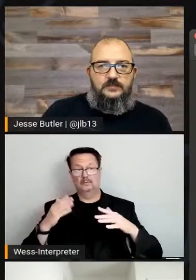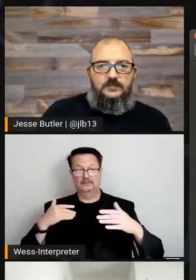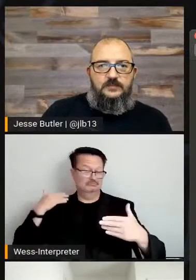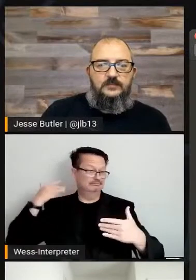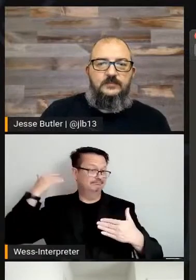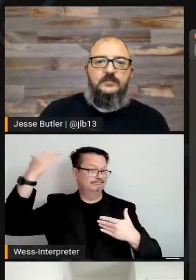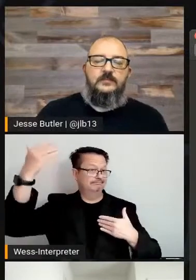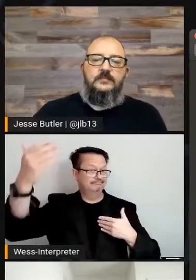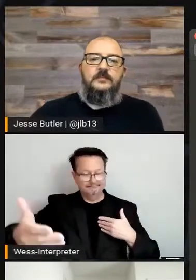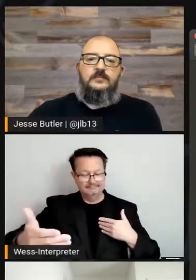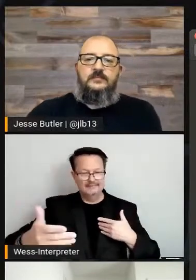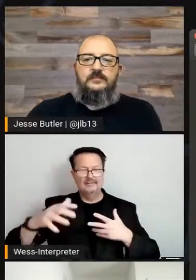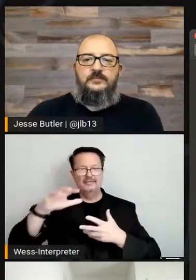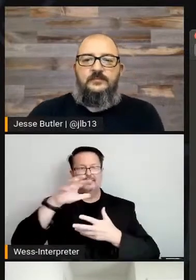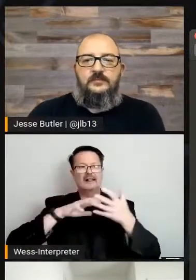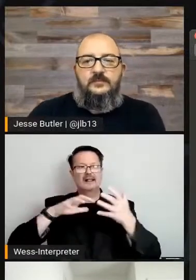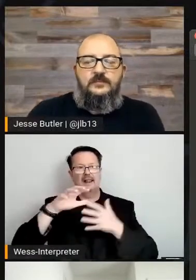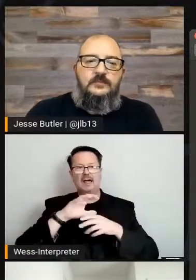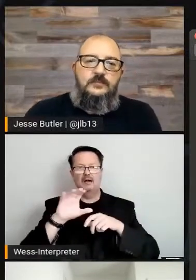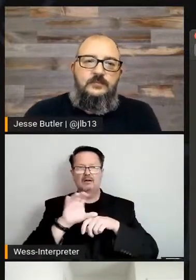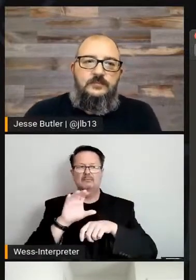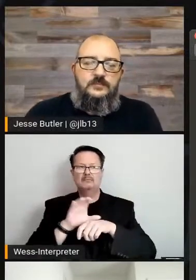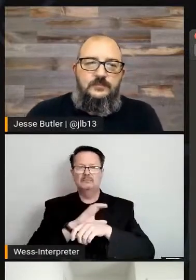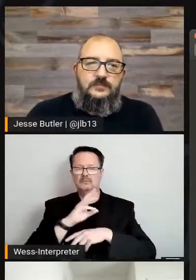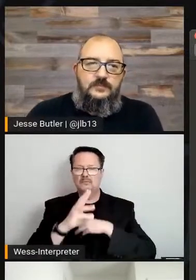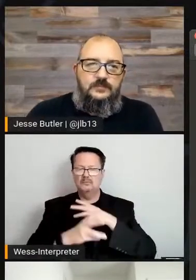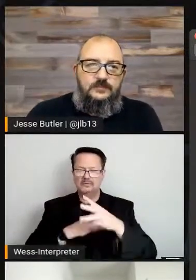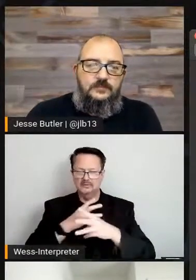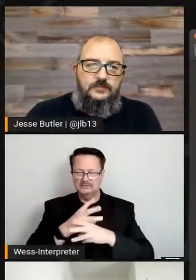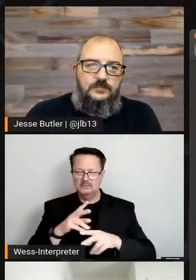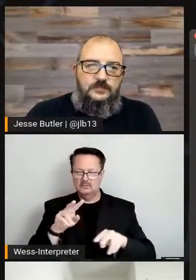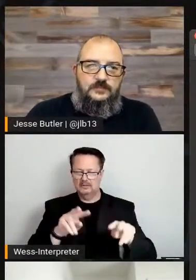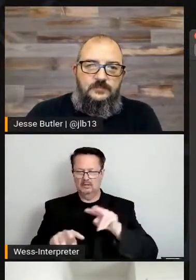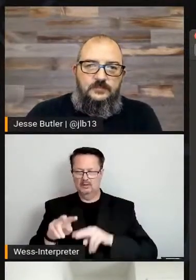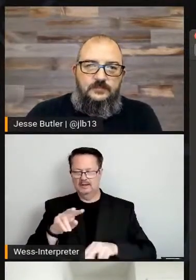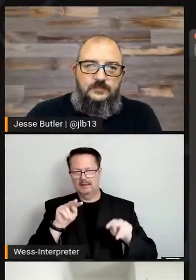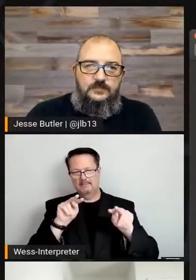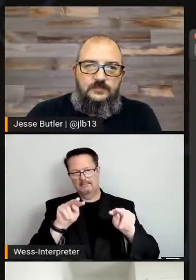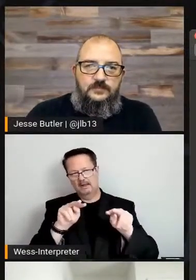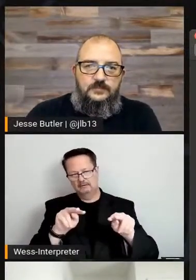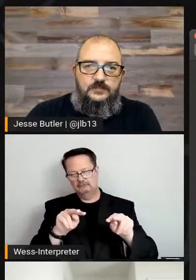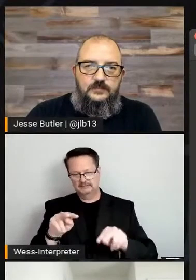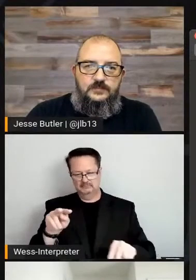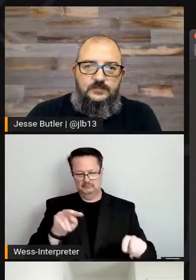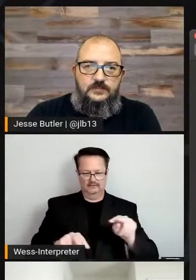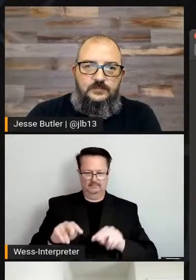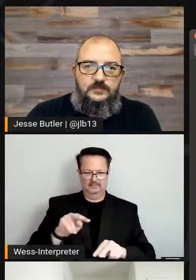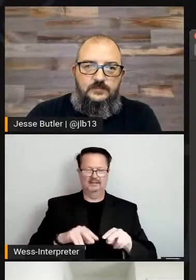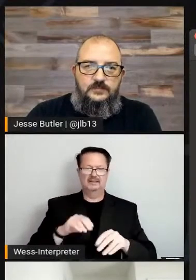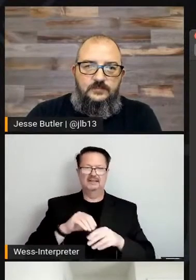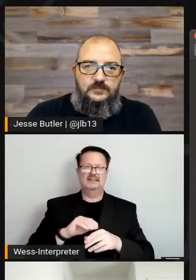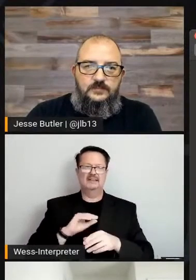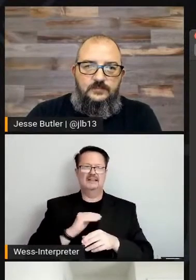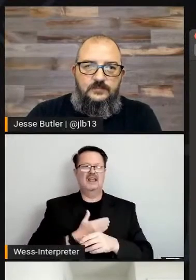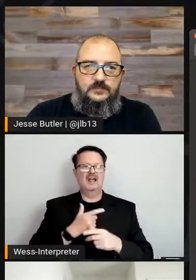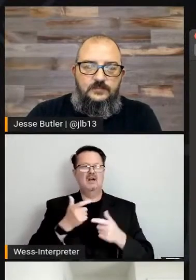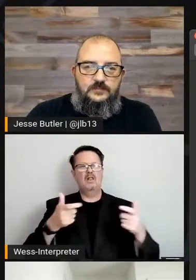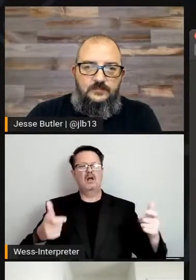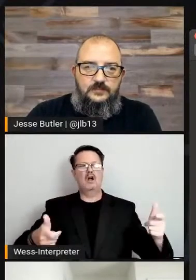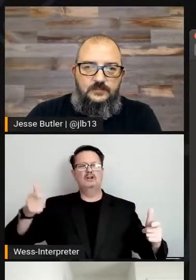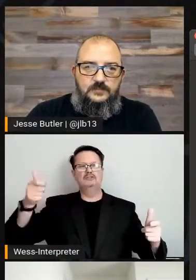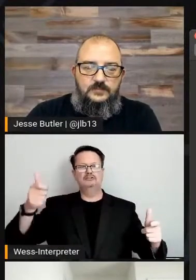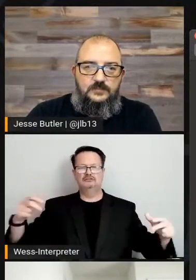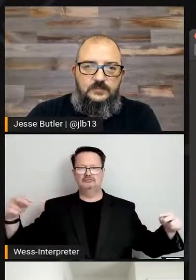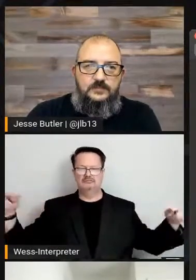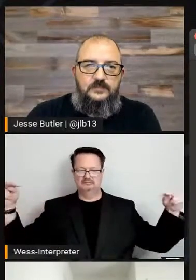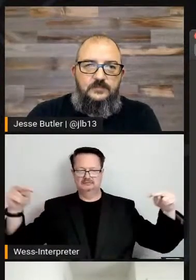computing world, we look at monitoring and observability at a larger, in a larger way, because what we